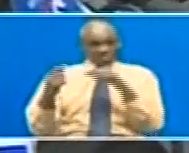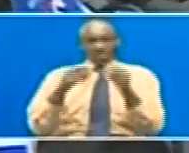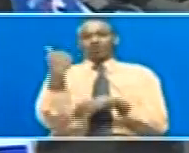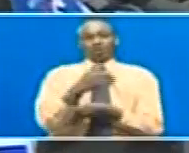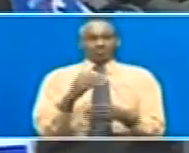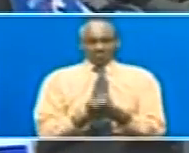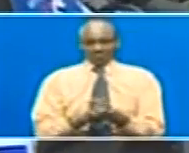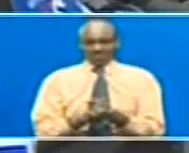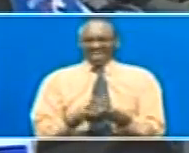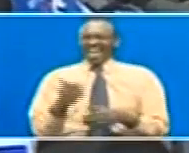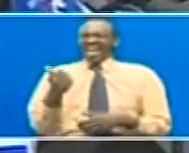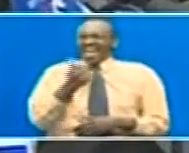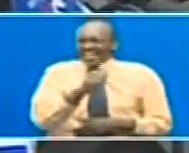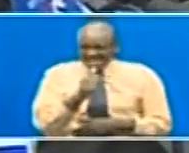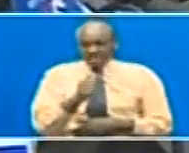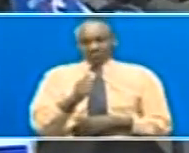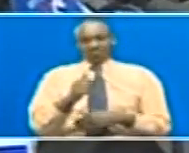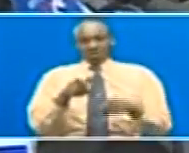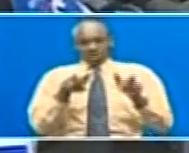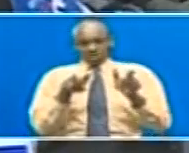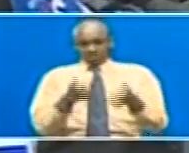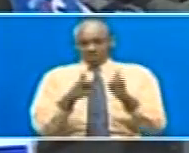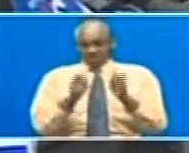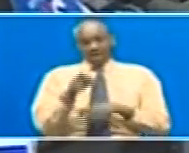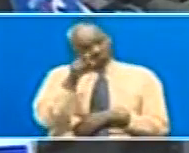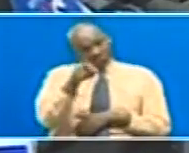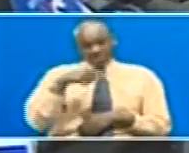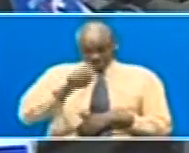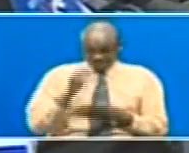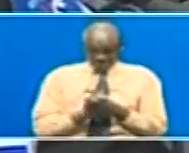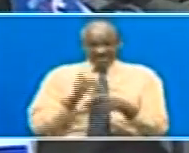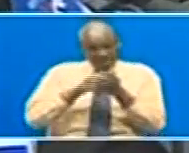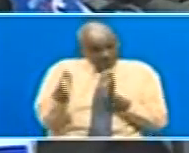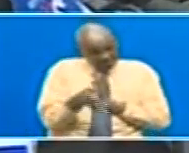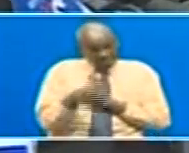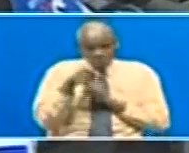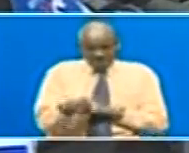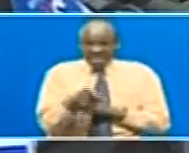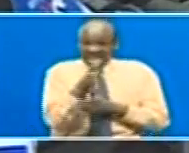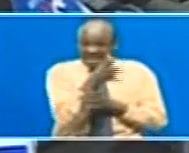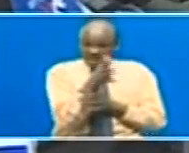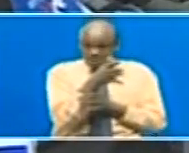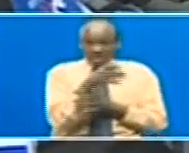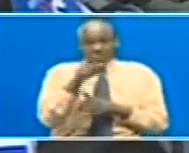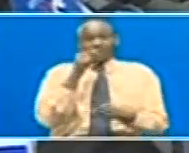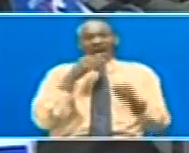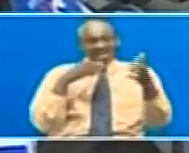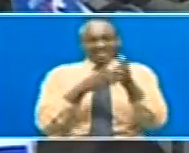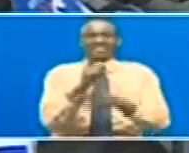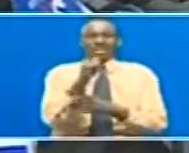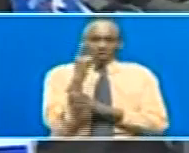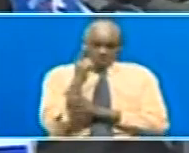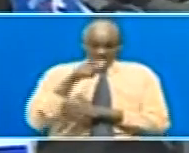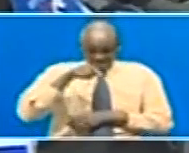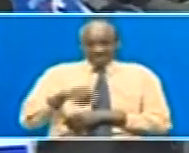Any broadcaster still on the analogue platform after midnight today will be doing so illegally, and the authority